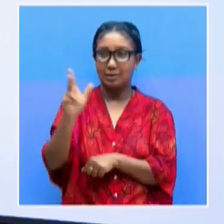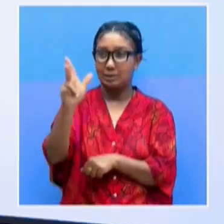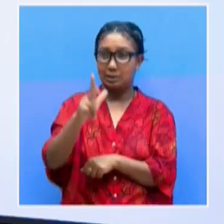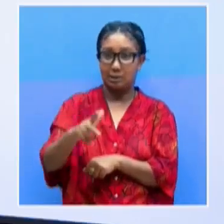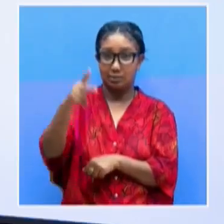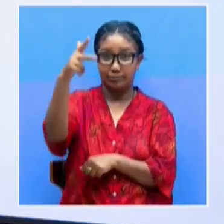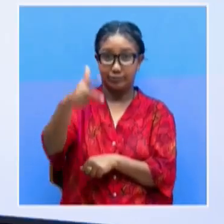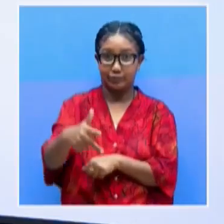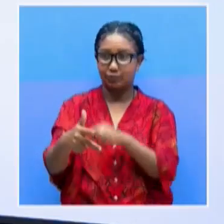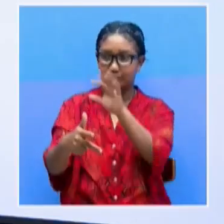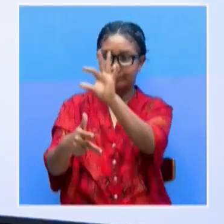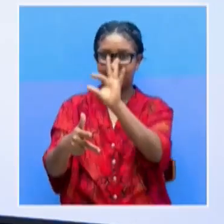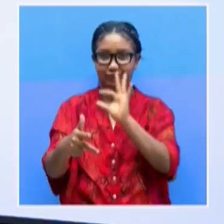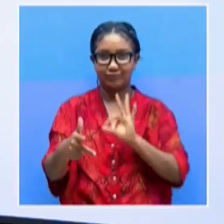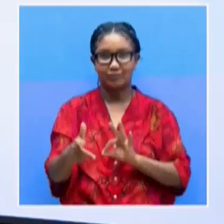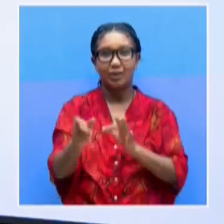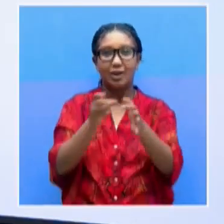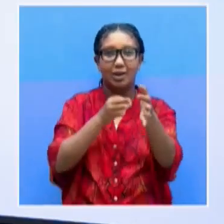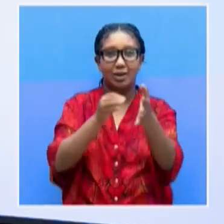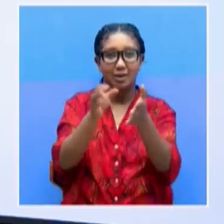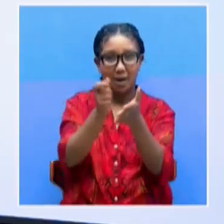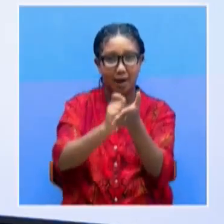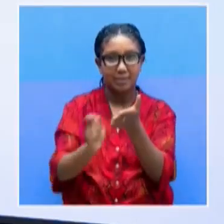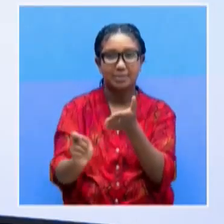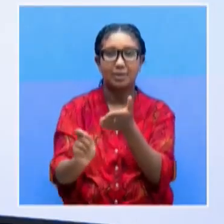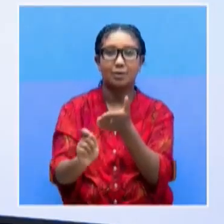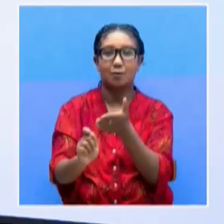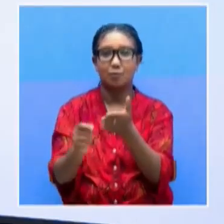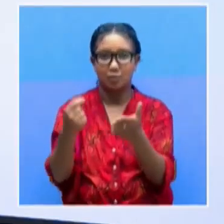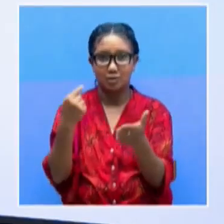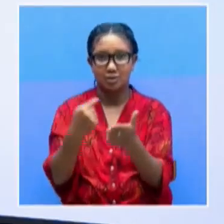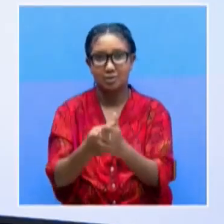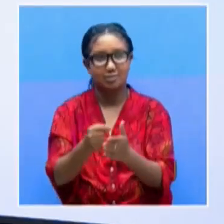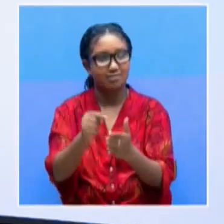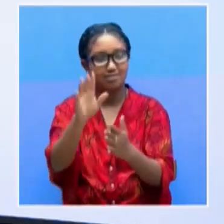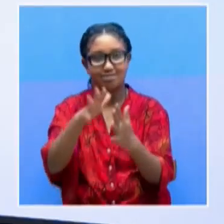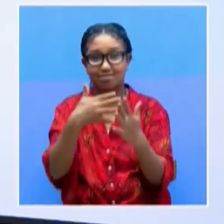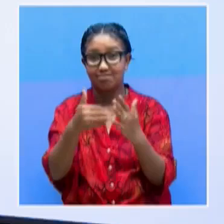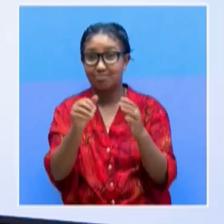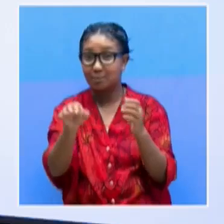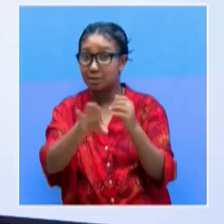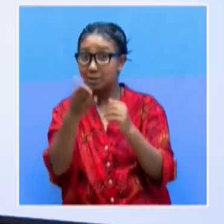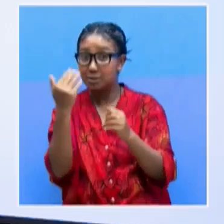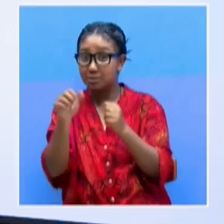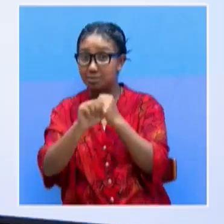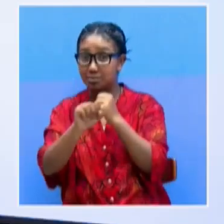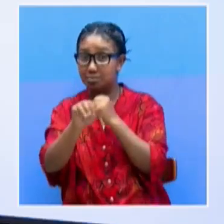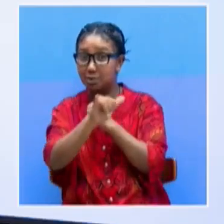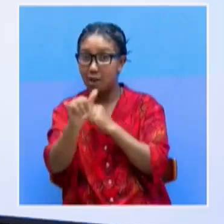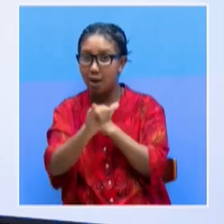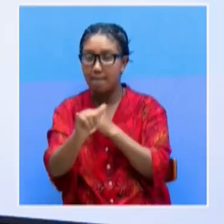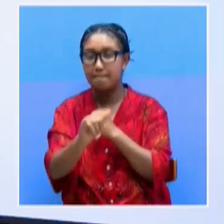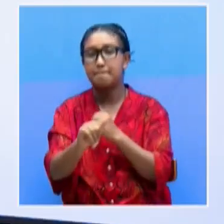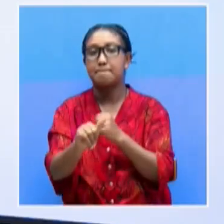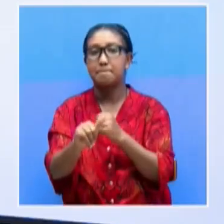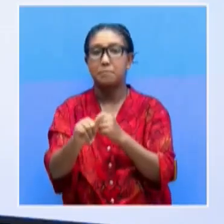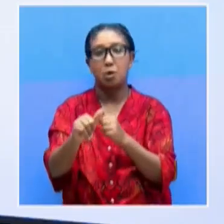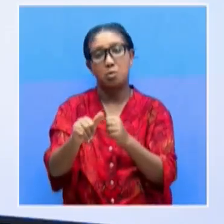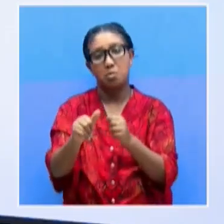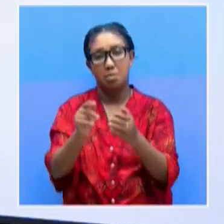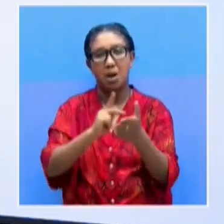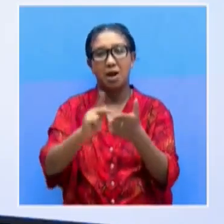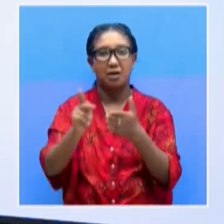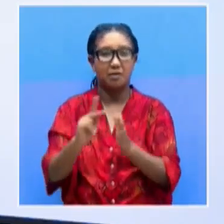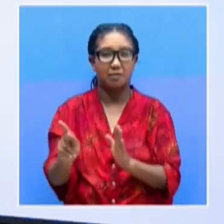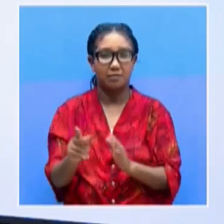the 3 and then write it down in this pattern and gather it in a paragraph form. Or if you like